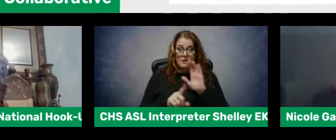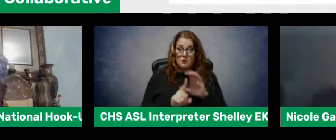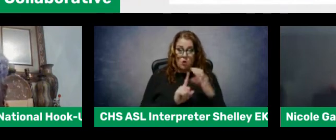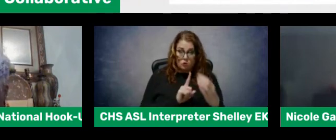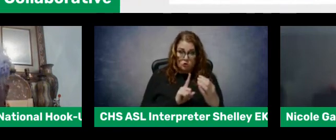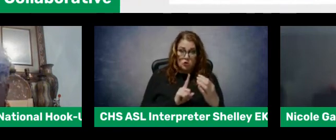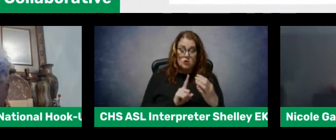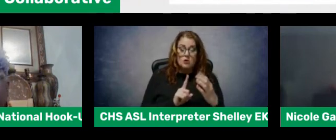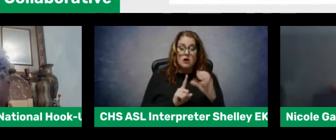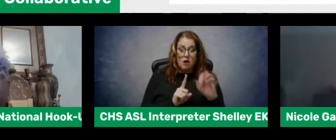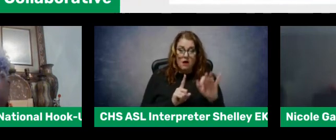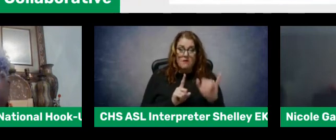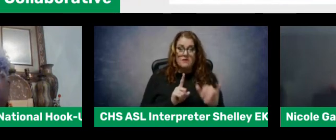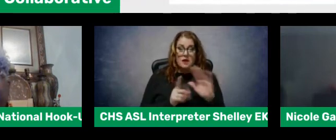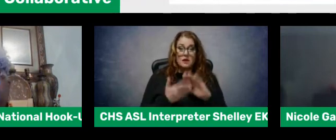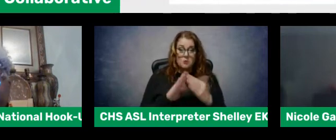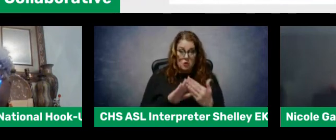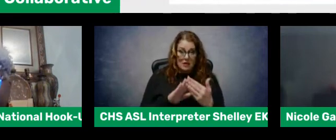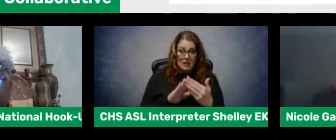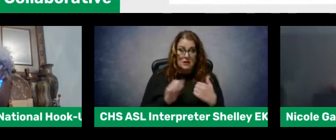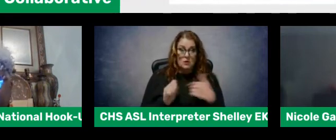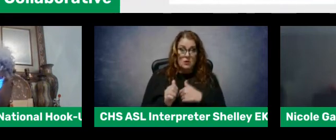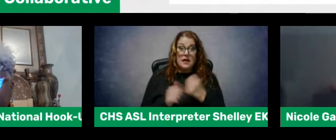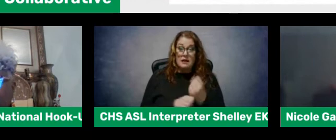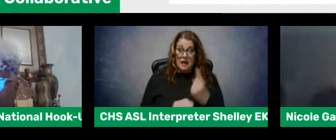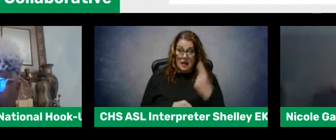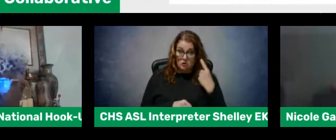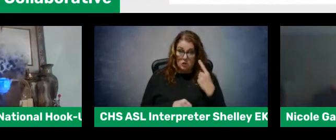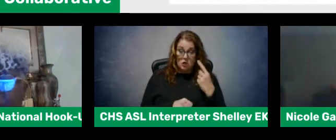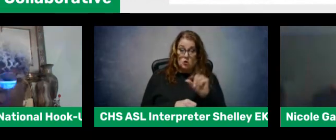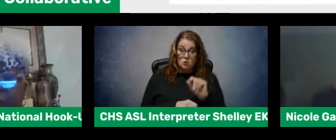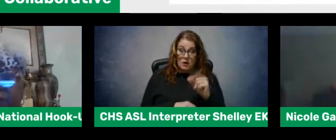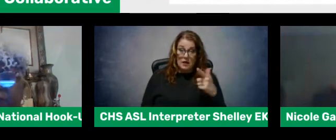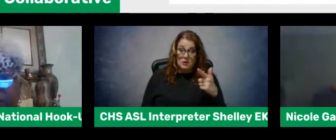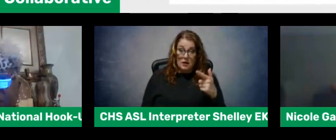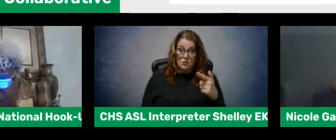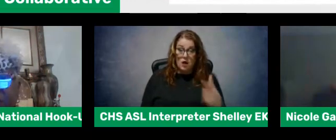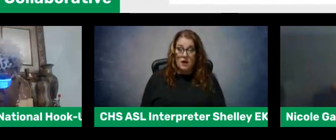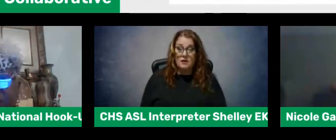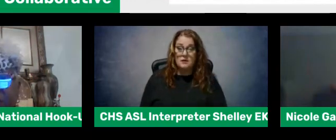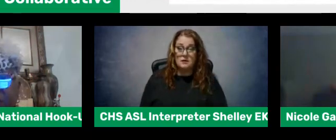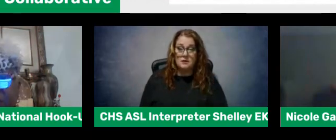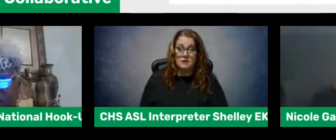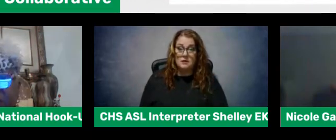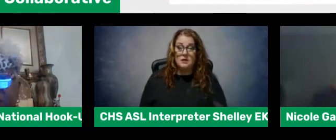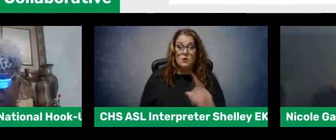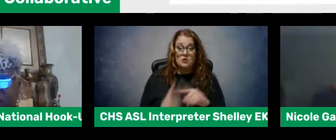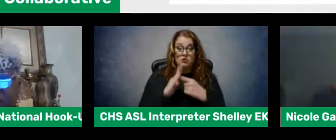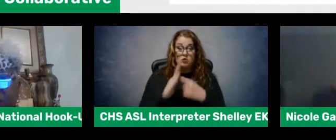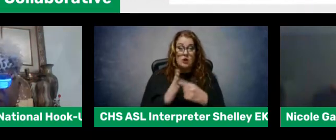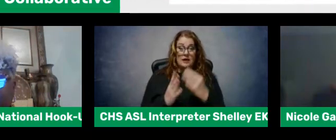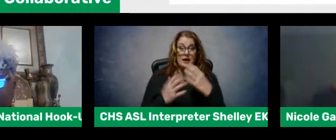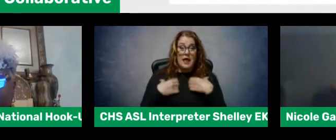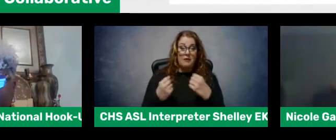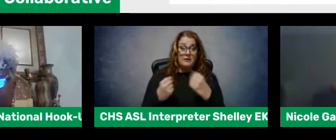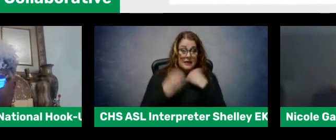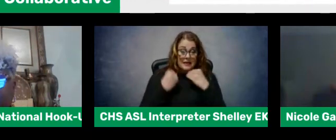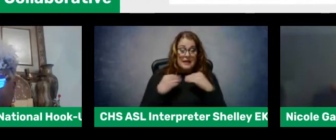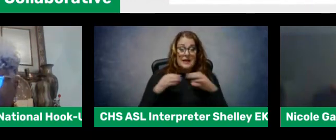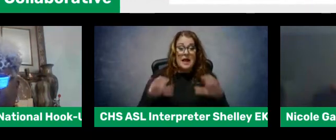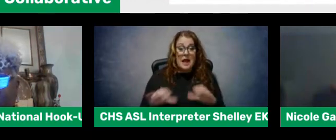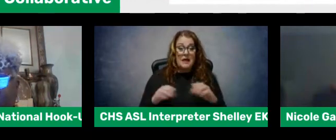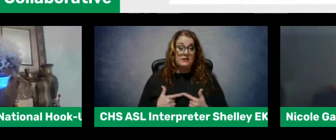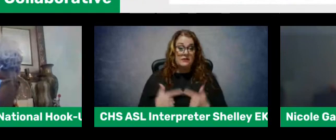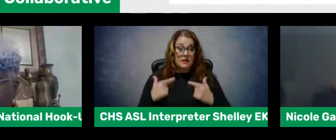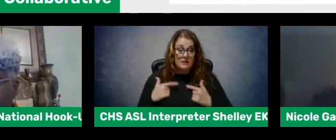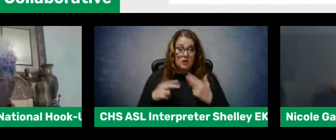the community. Last year, 2021, we started the Healthy Eating Active Living, which is called